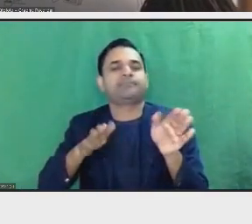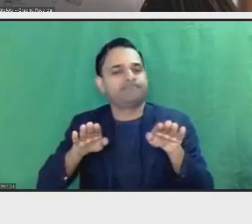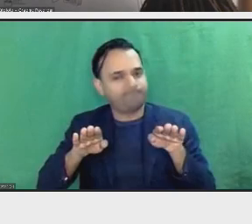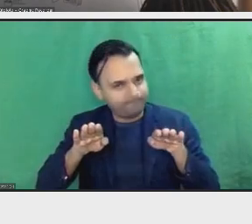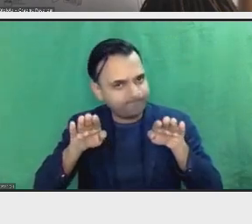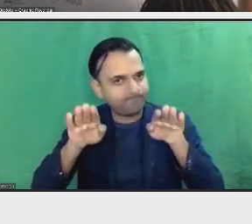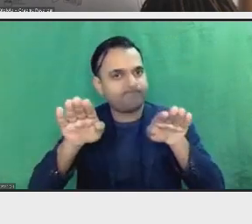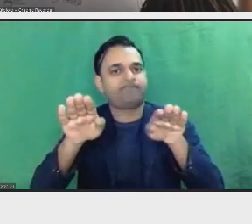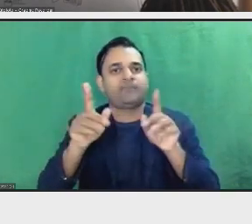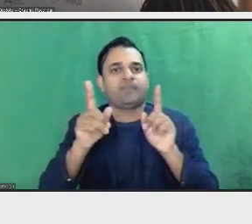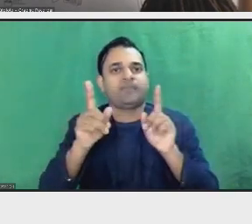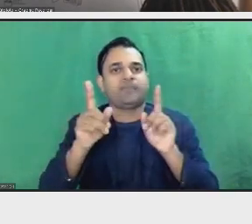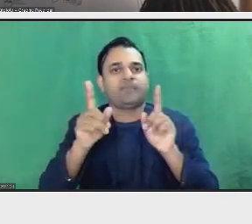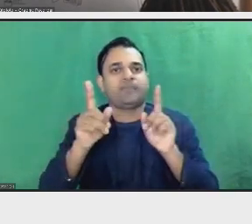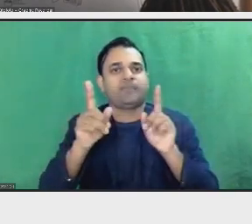gracias. Hasta luego.